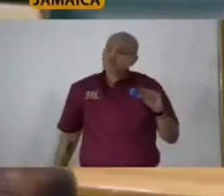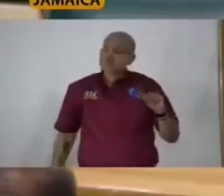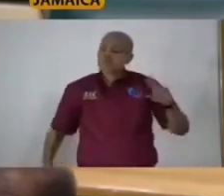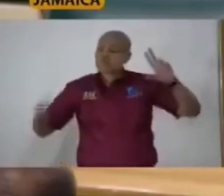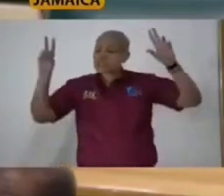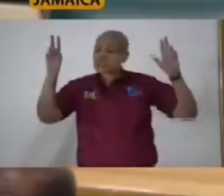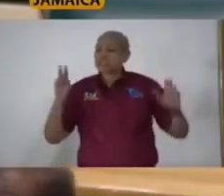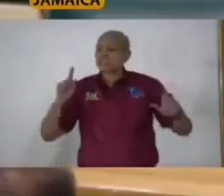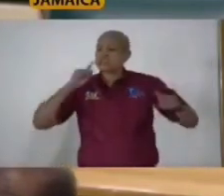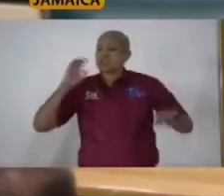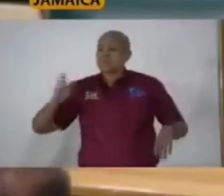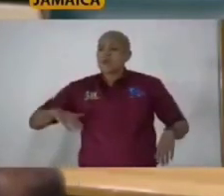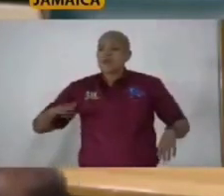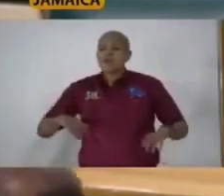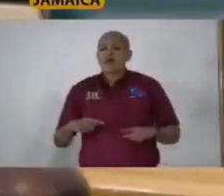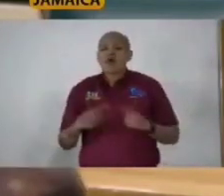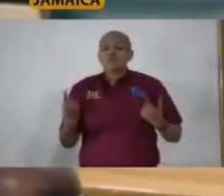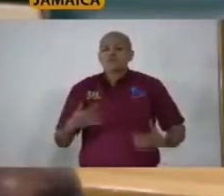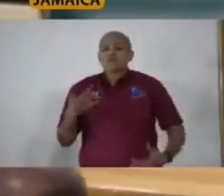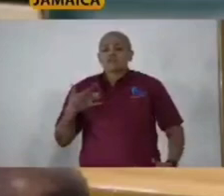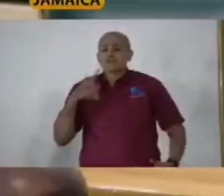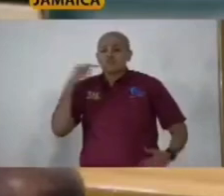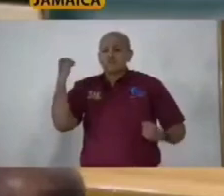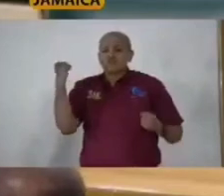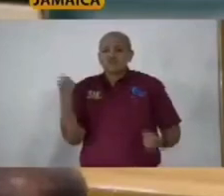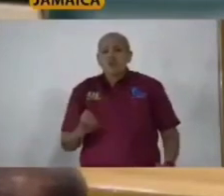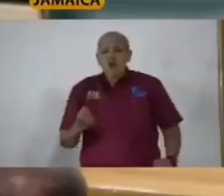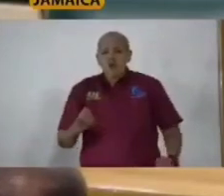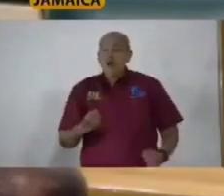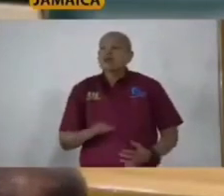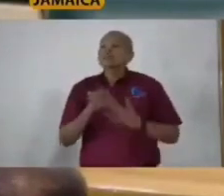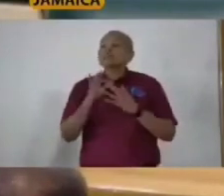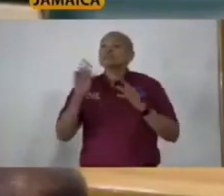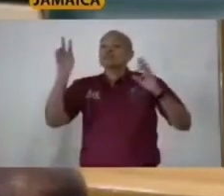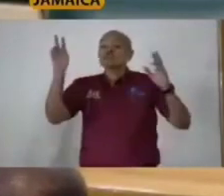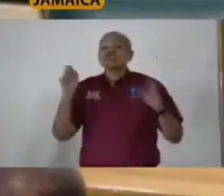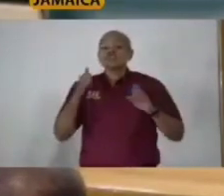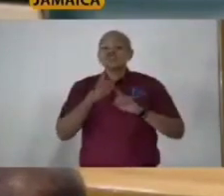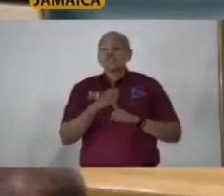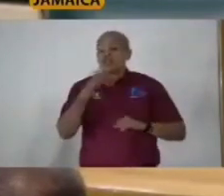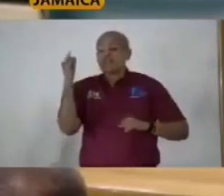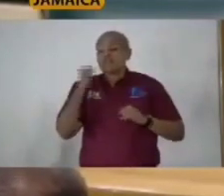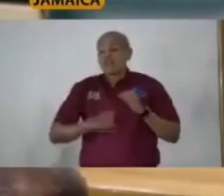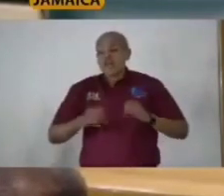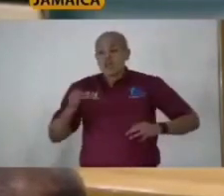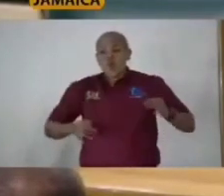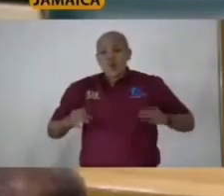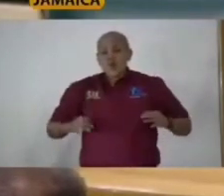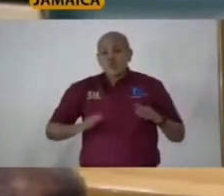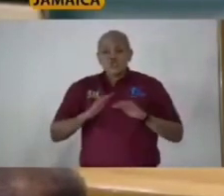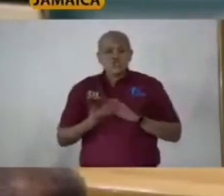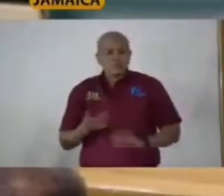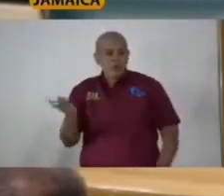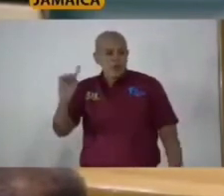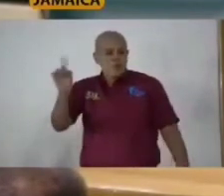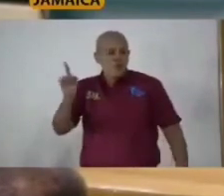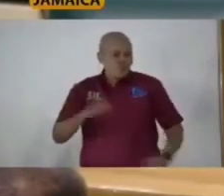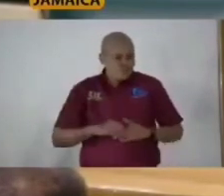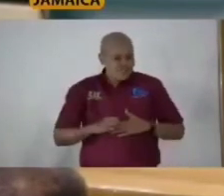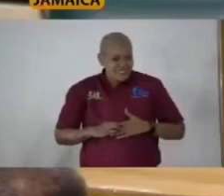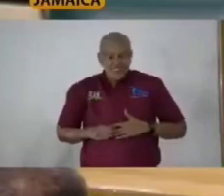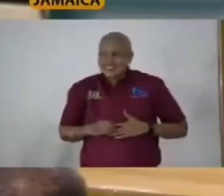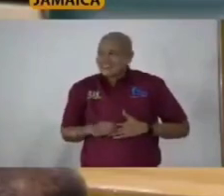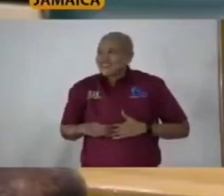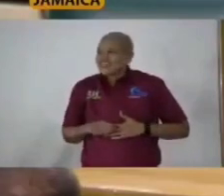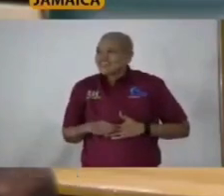parliamentary opposition feels strongly about, and in particular, the issue of the final court for Jamaica. But Madam